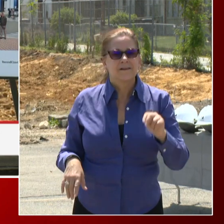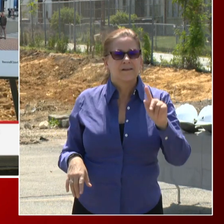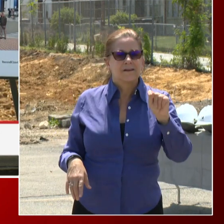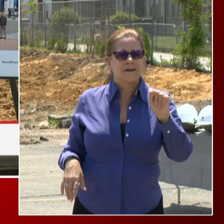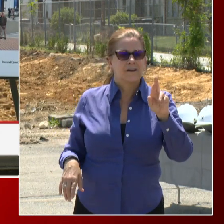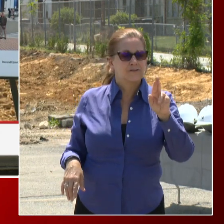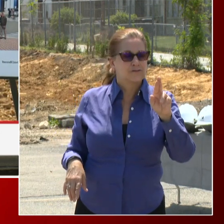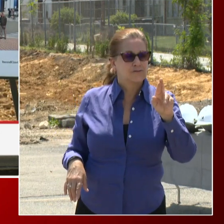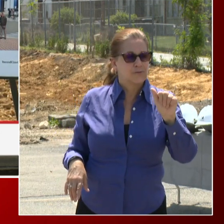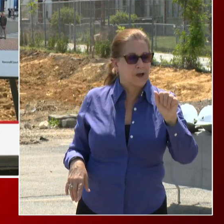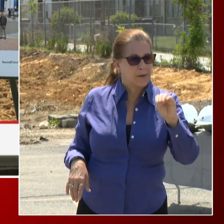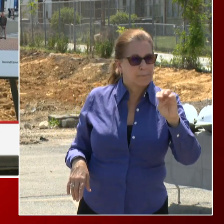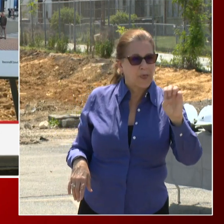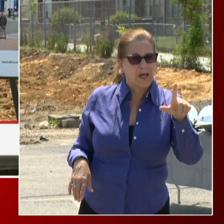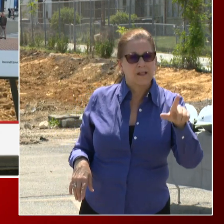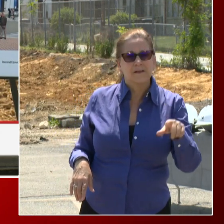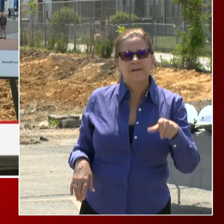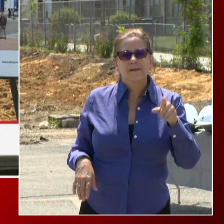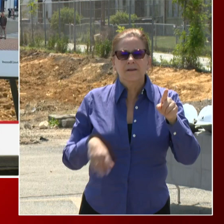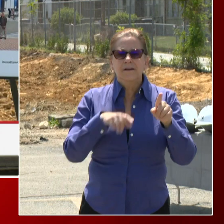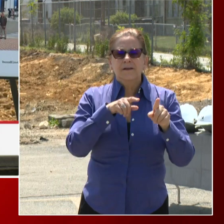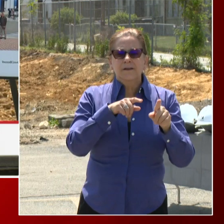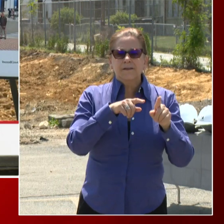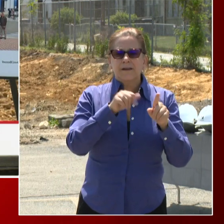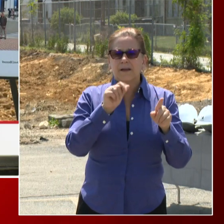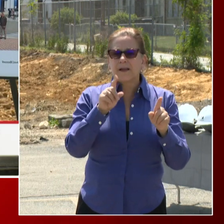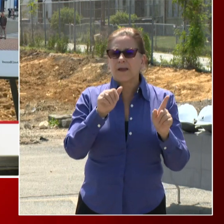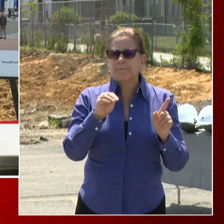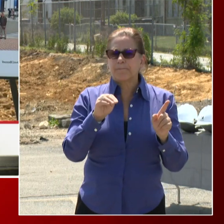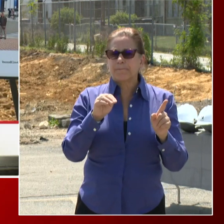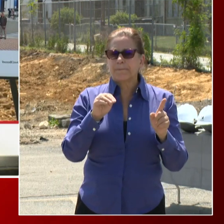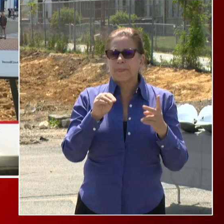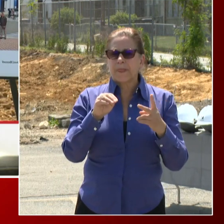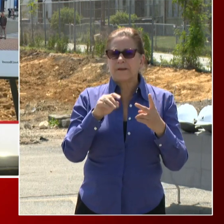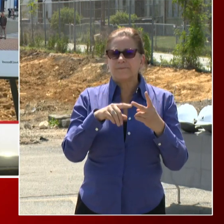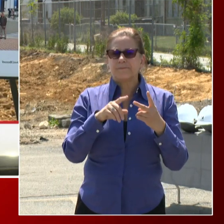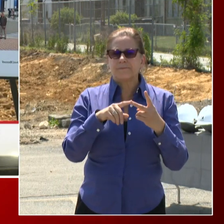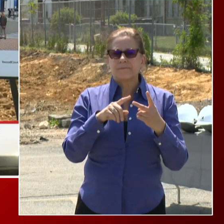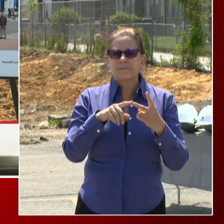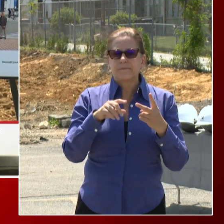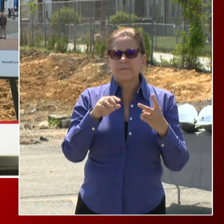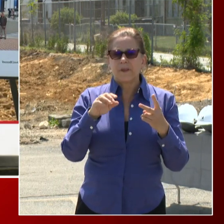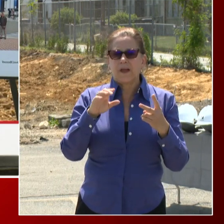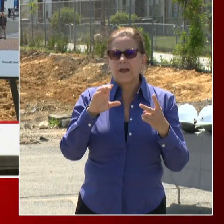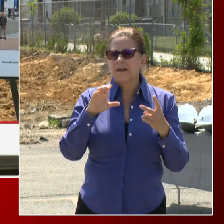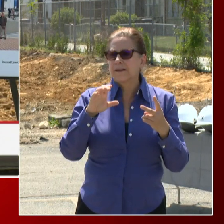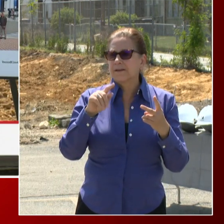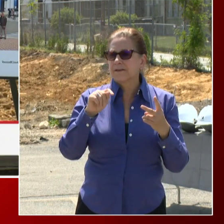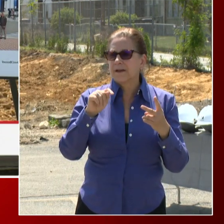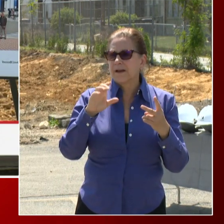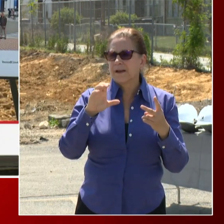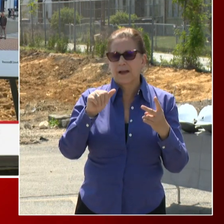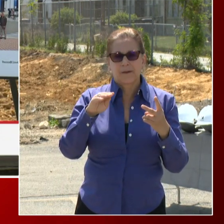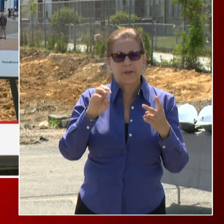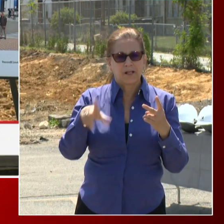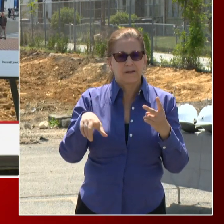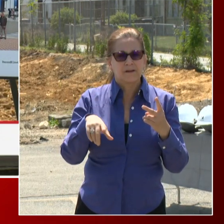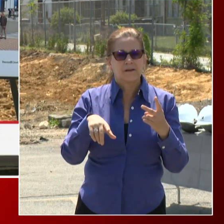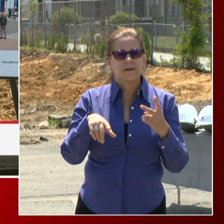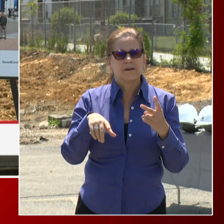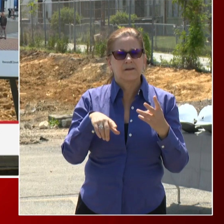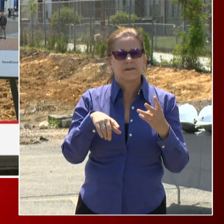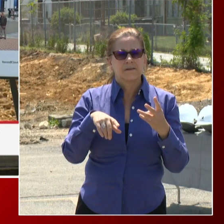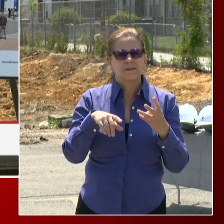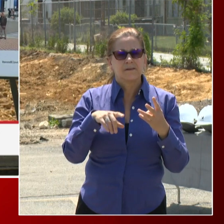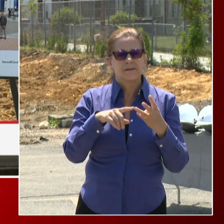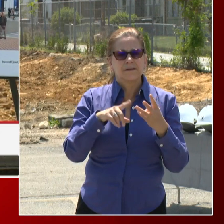particularly Adam Weirs, Terrence Williams, Campbell Smith, and Derek Mayshore. And last but not least, our JLL brokerage and advisory